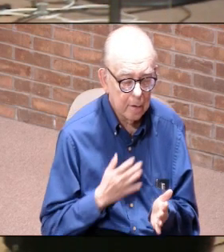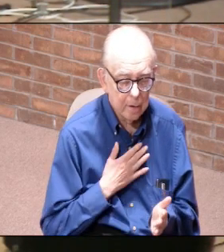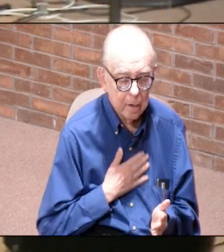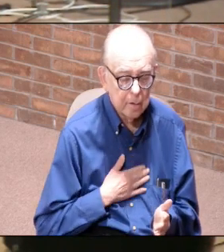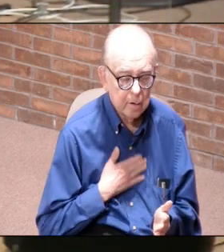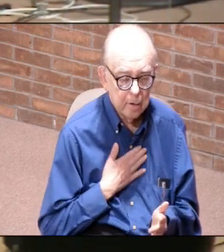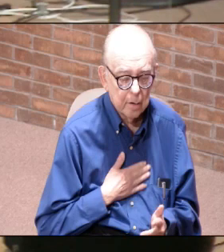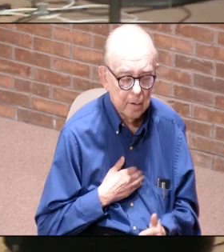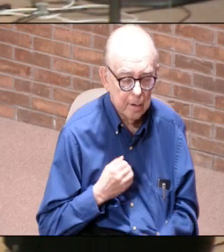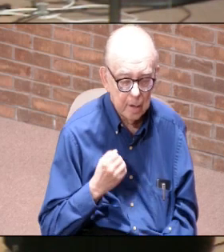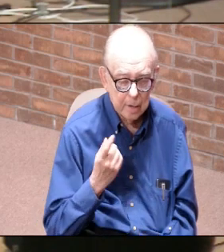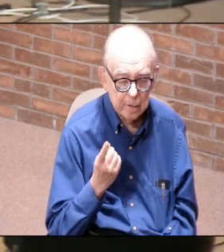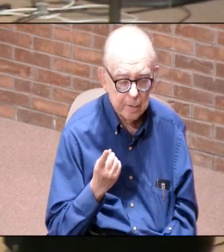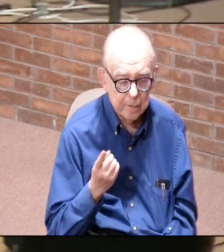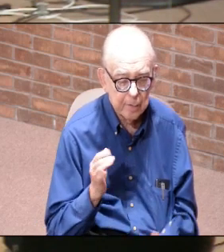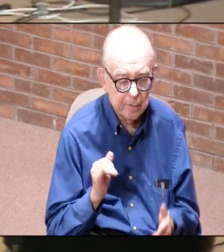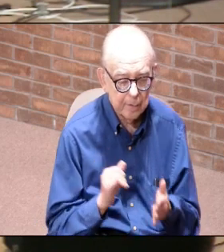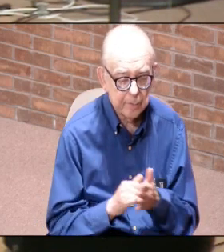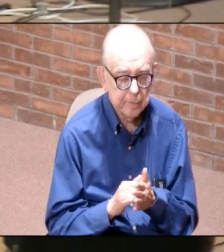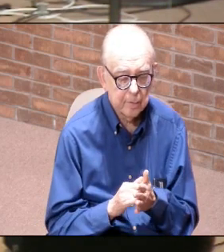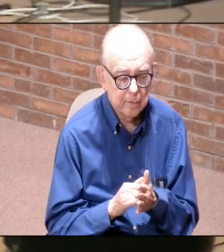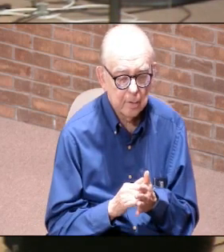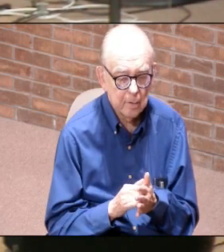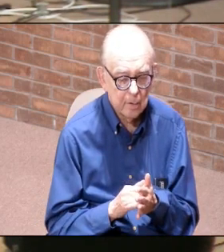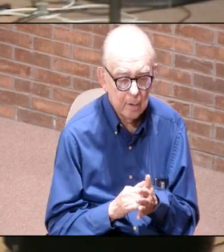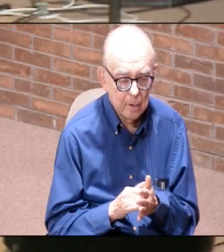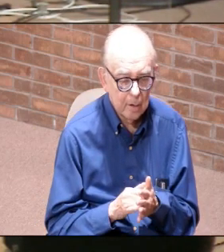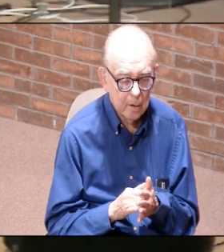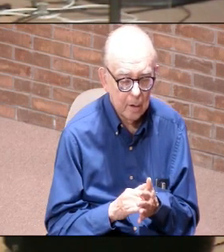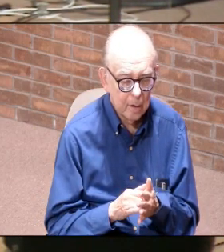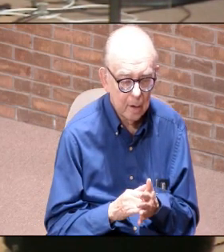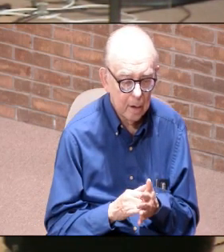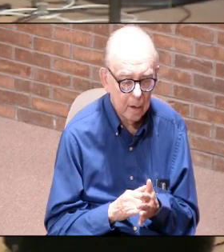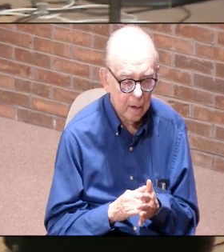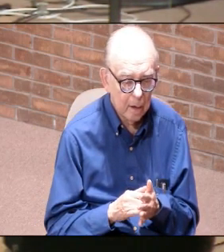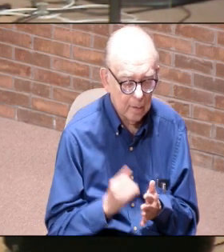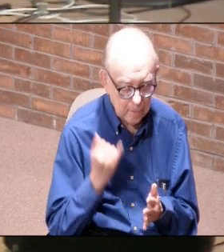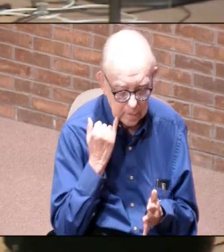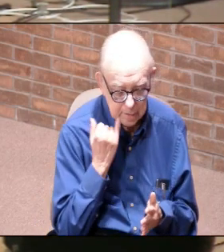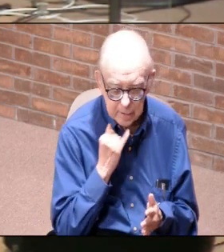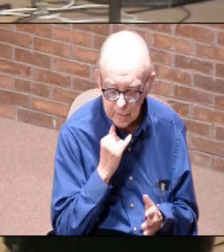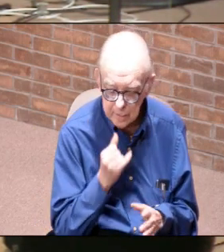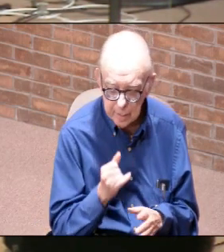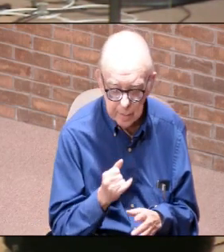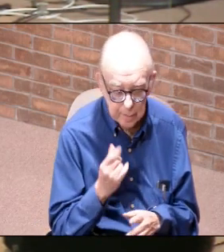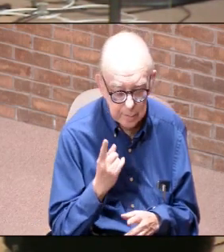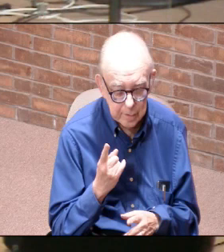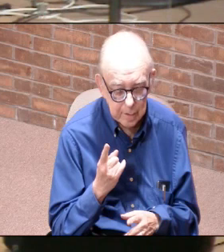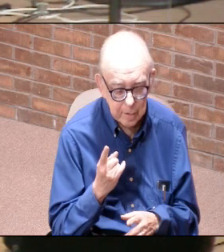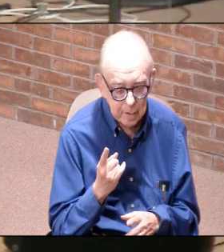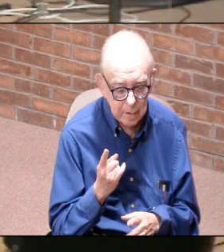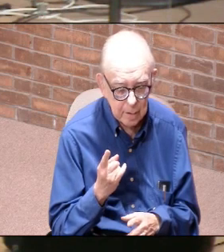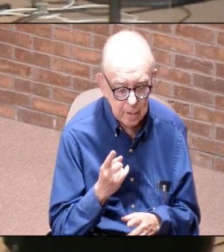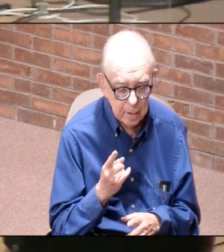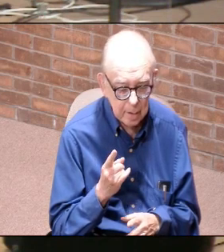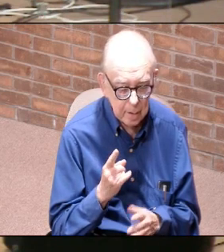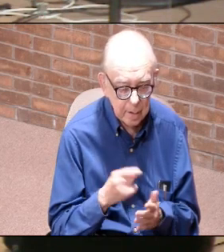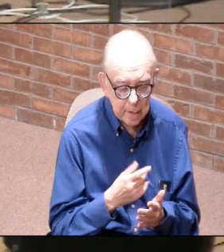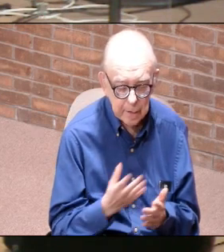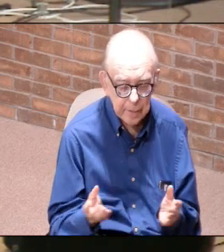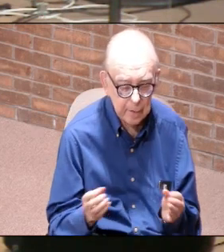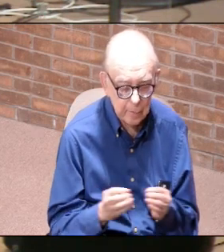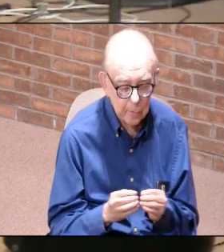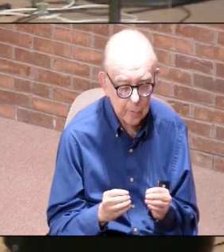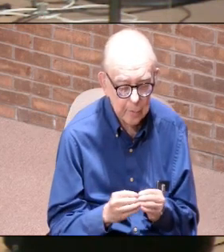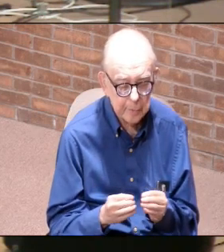please understand this. If you don't understand